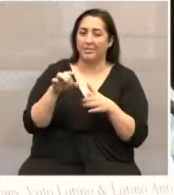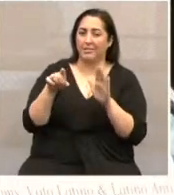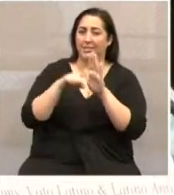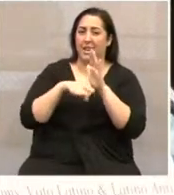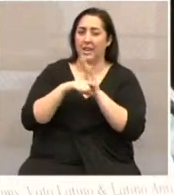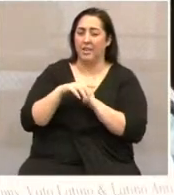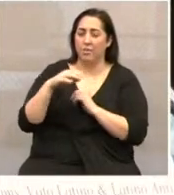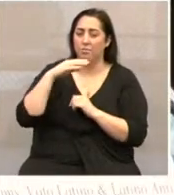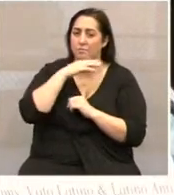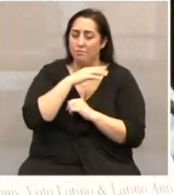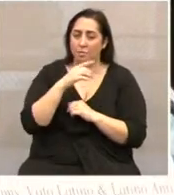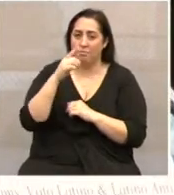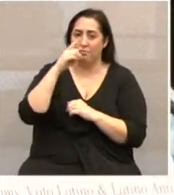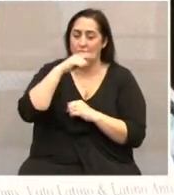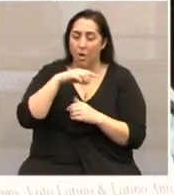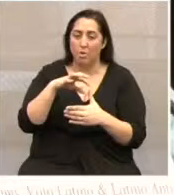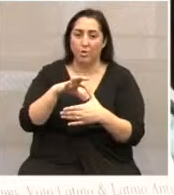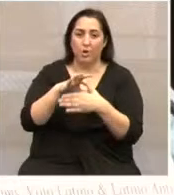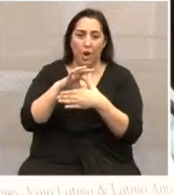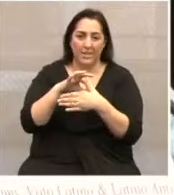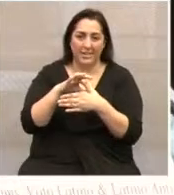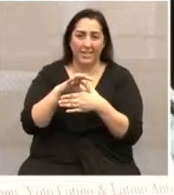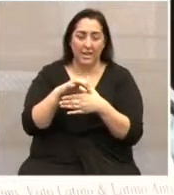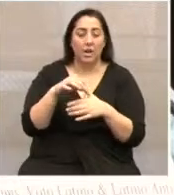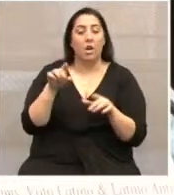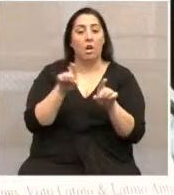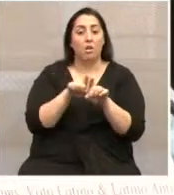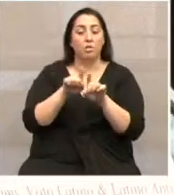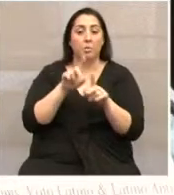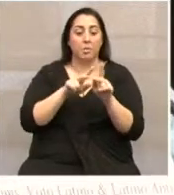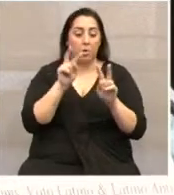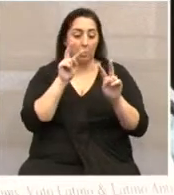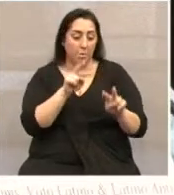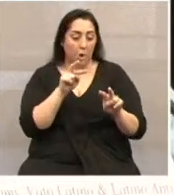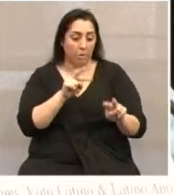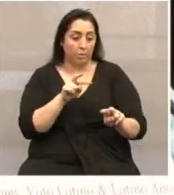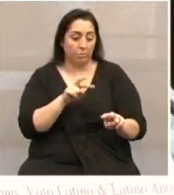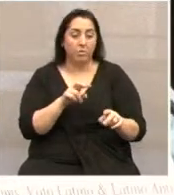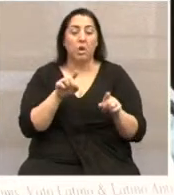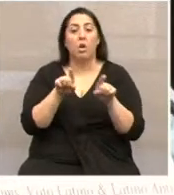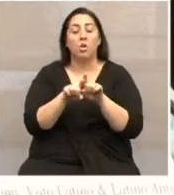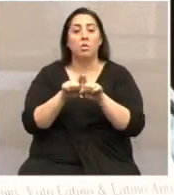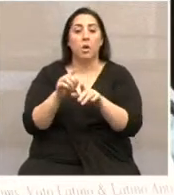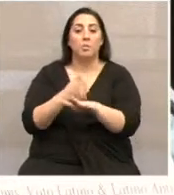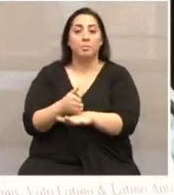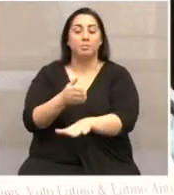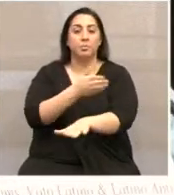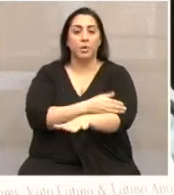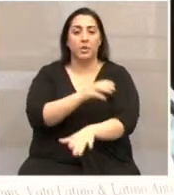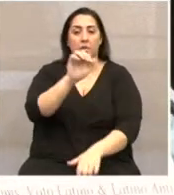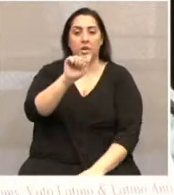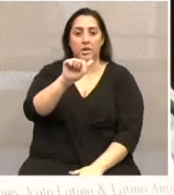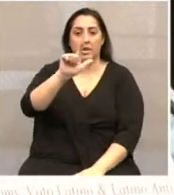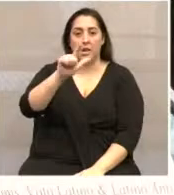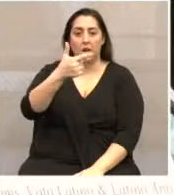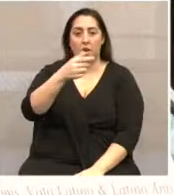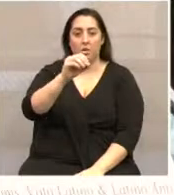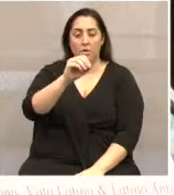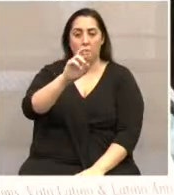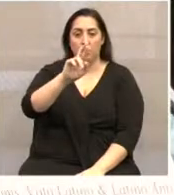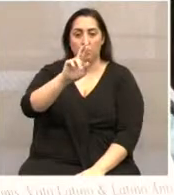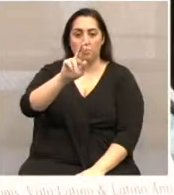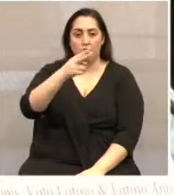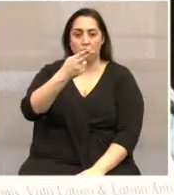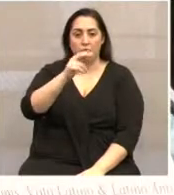resources and employees to monitoring that content, improving the algorithm so people aren't exposed to disinformation as much